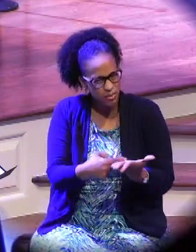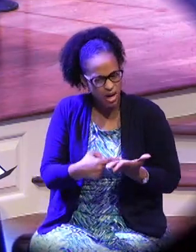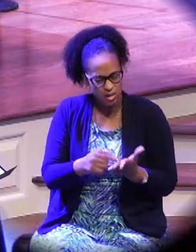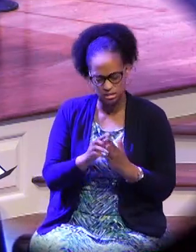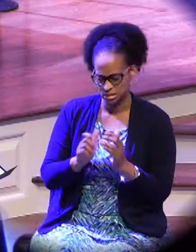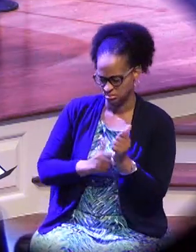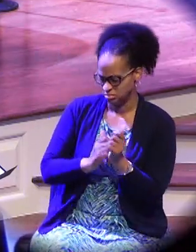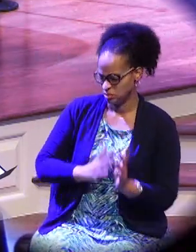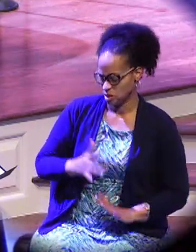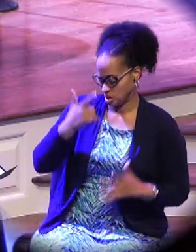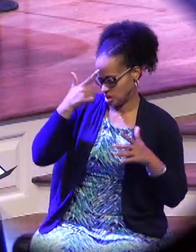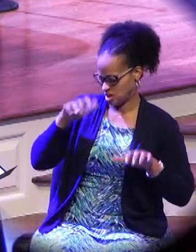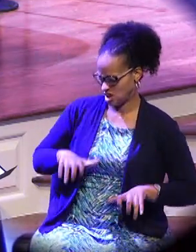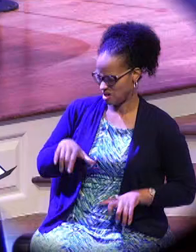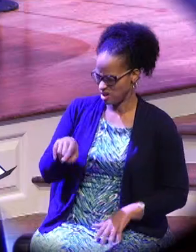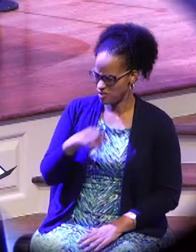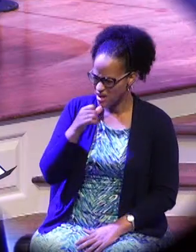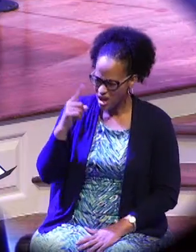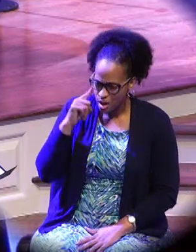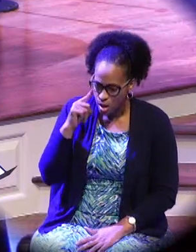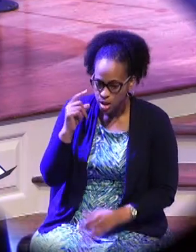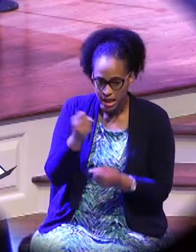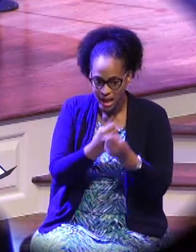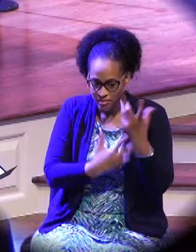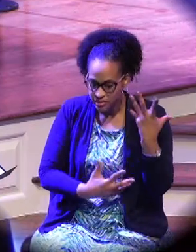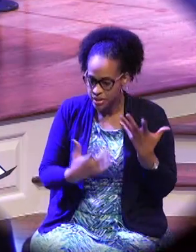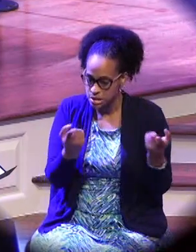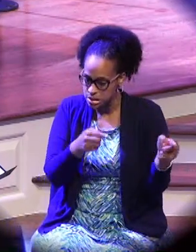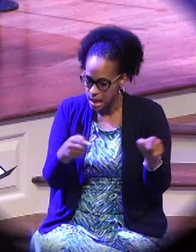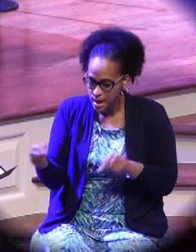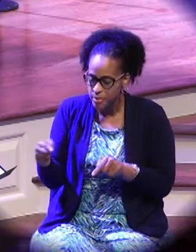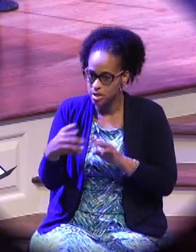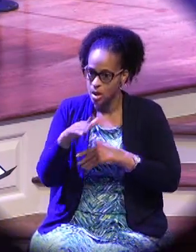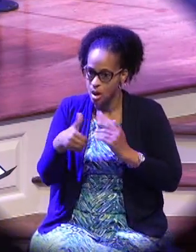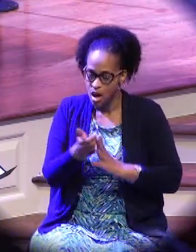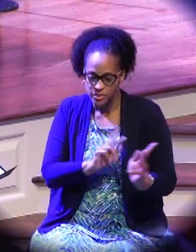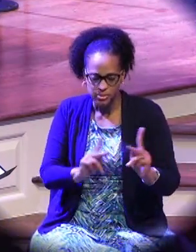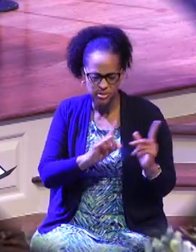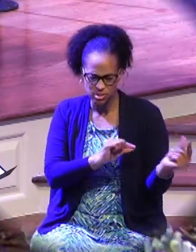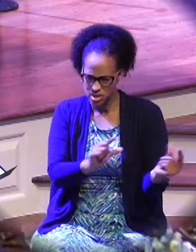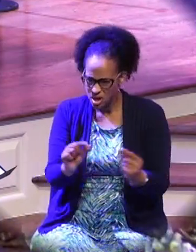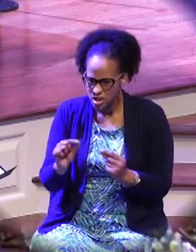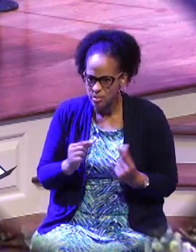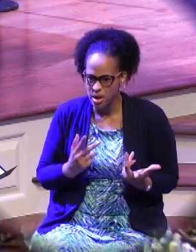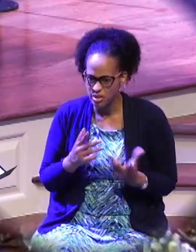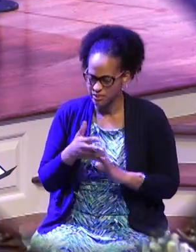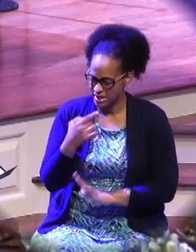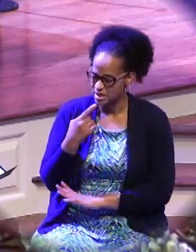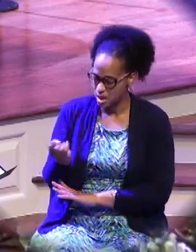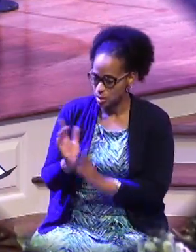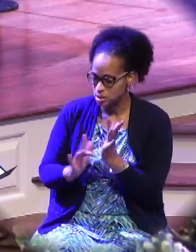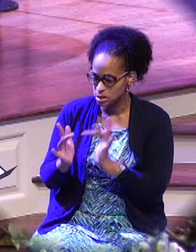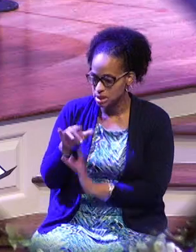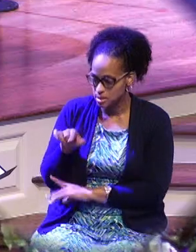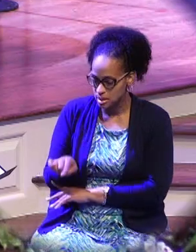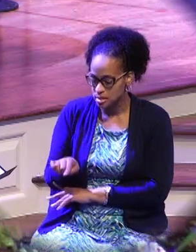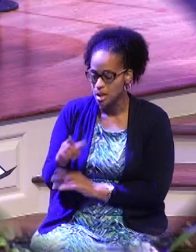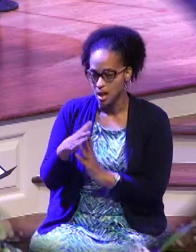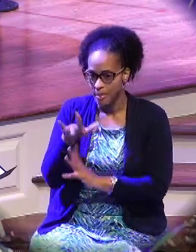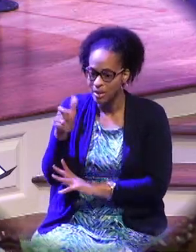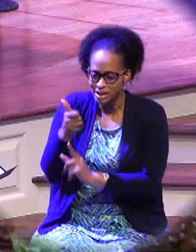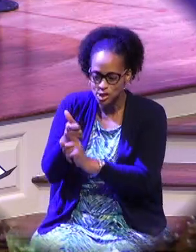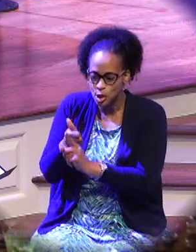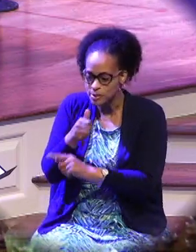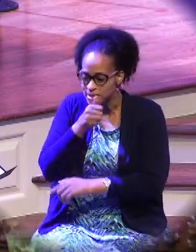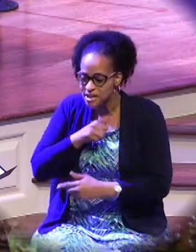are dumbfounded. They're like, have you not heard all that's going on? It's all people are talking about. And they tell Jesus about his own suffering